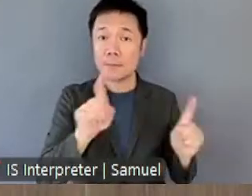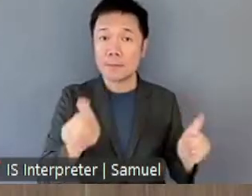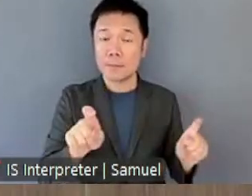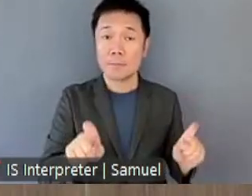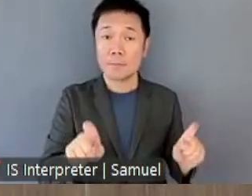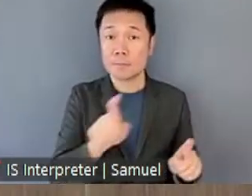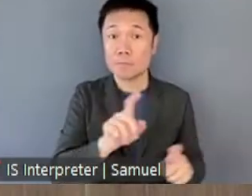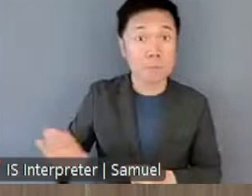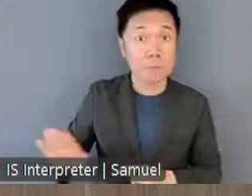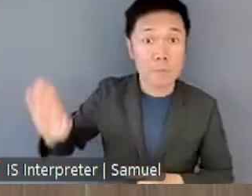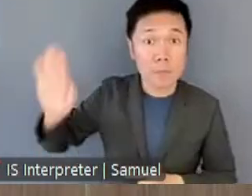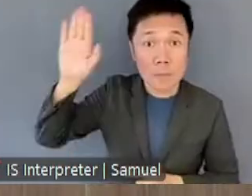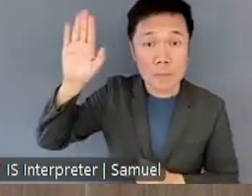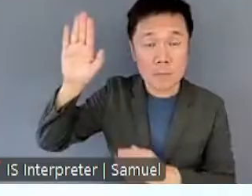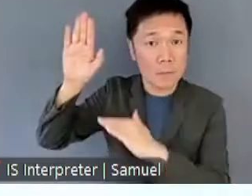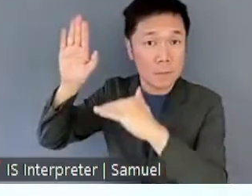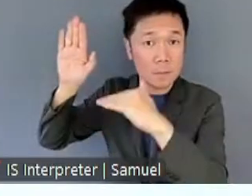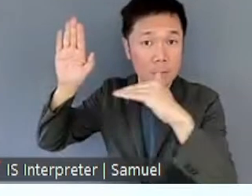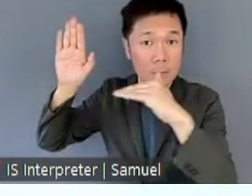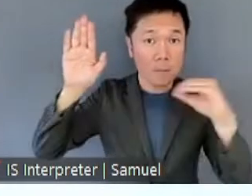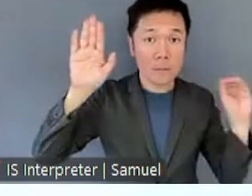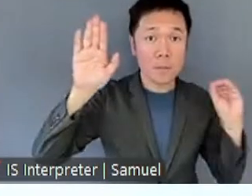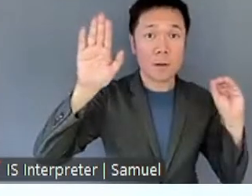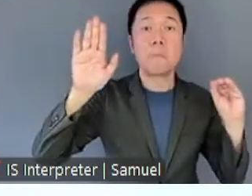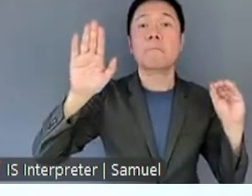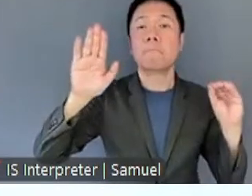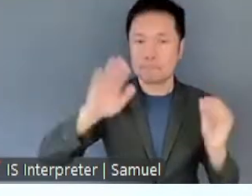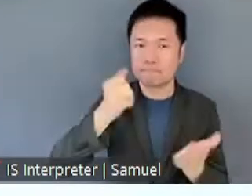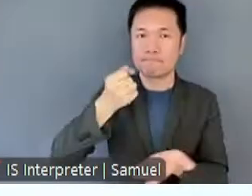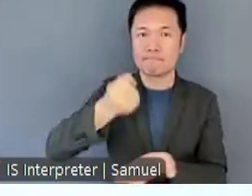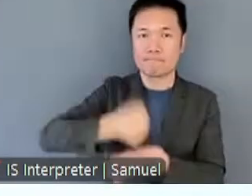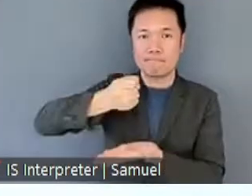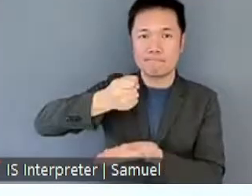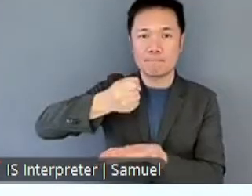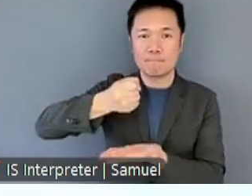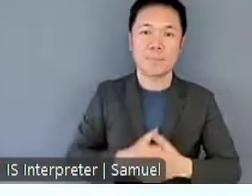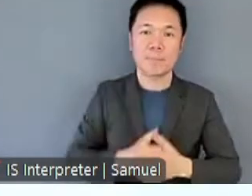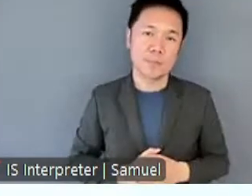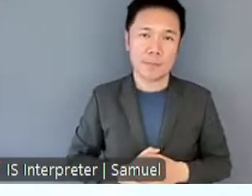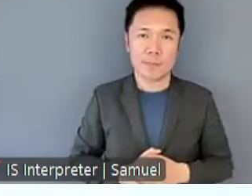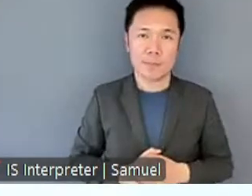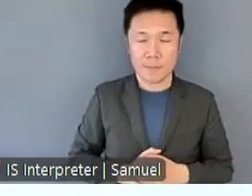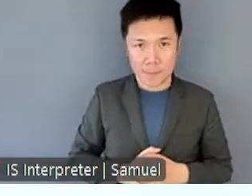And I see no objections. It is so decided.